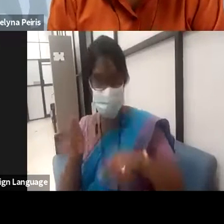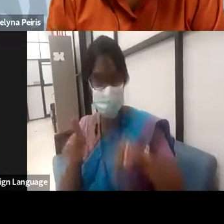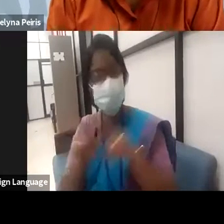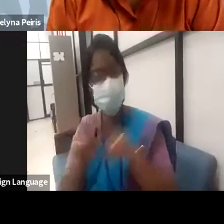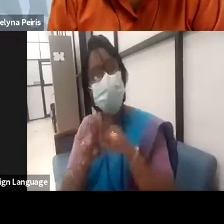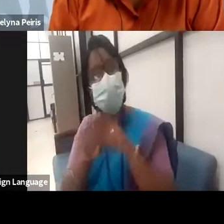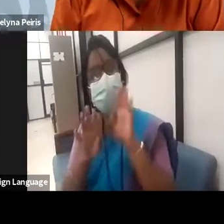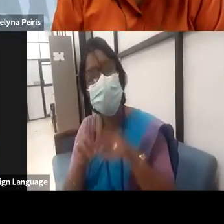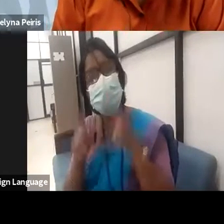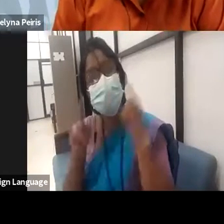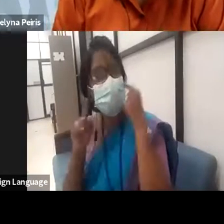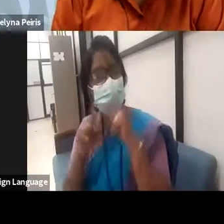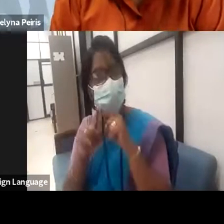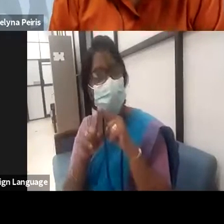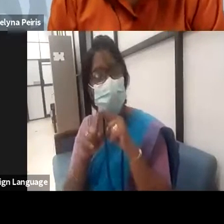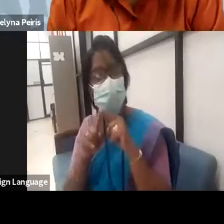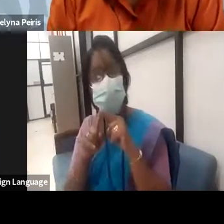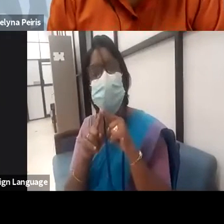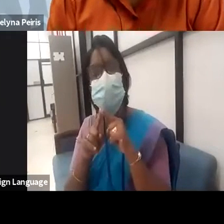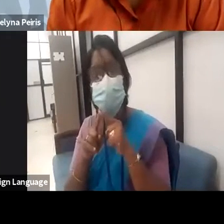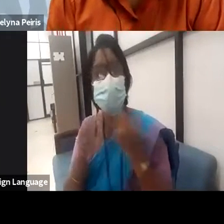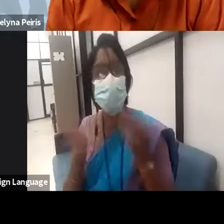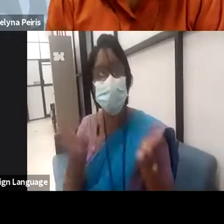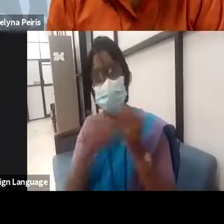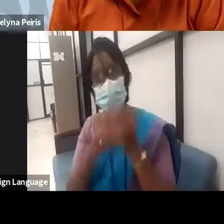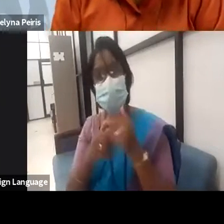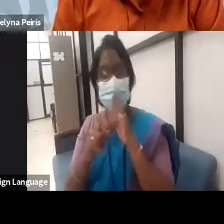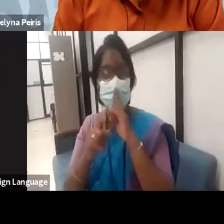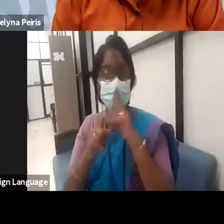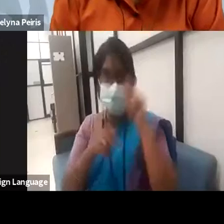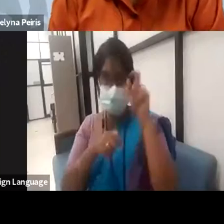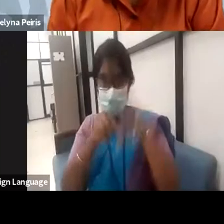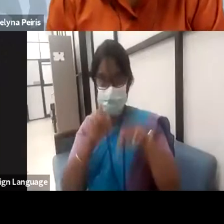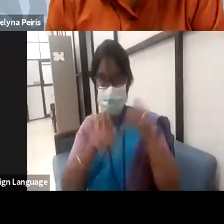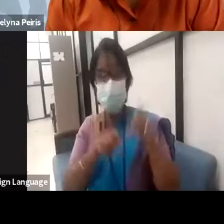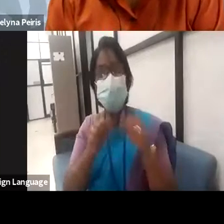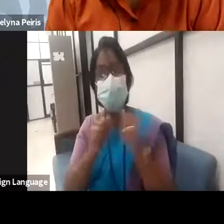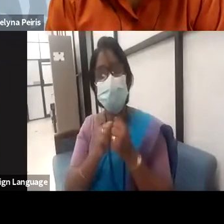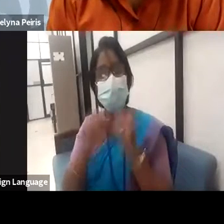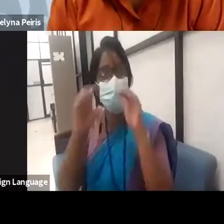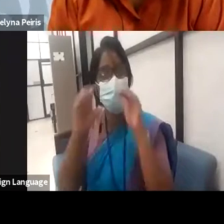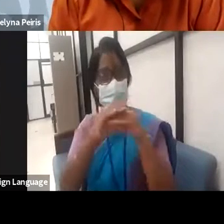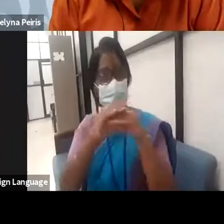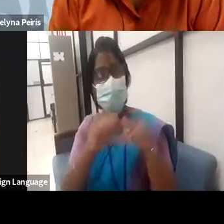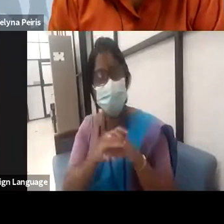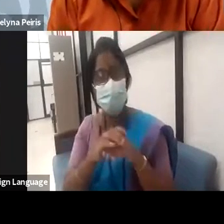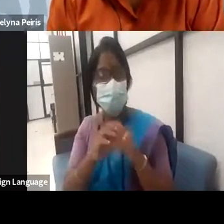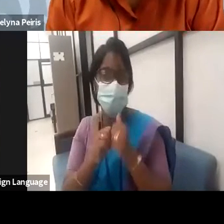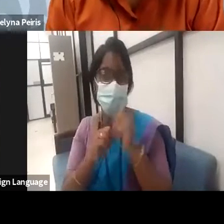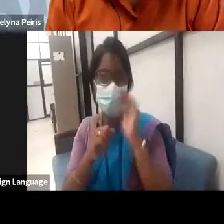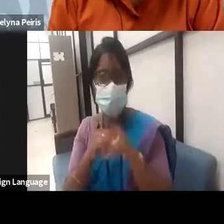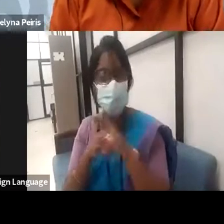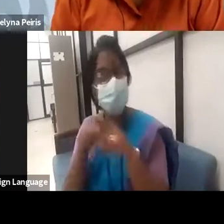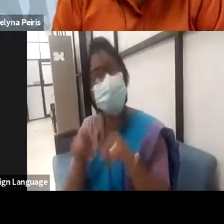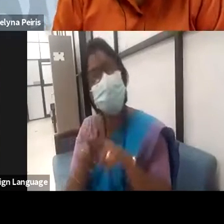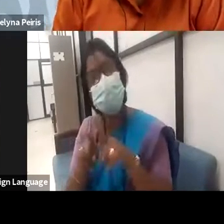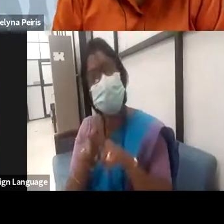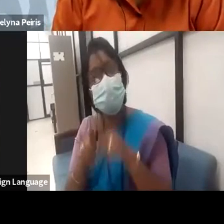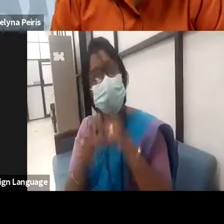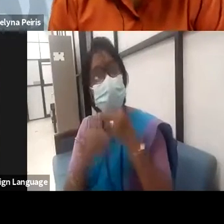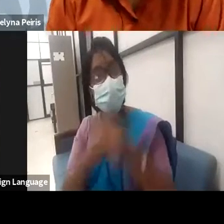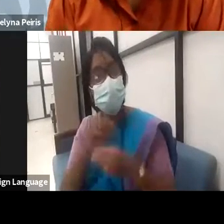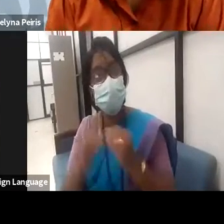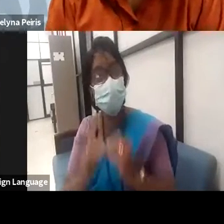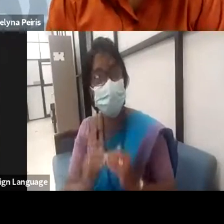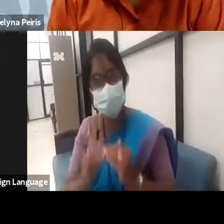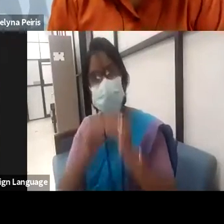Celine goes home. Absolutely no one. So if you are head of business development, you figure out how to keep this company going, right? So